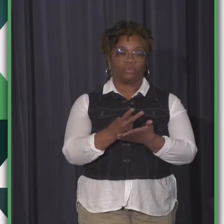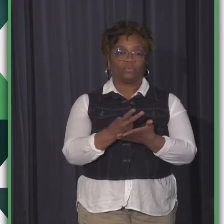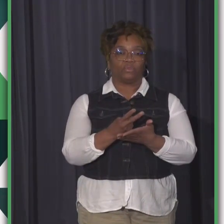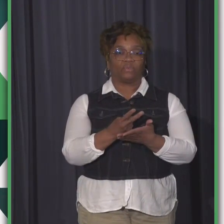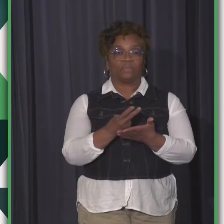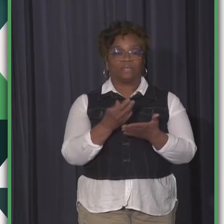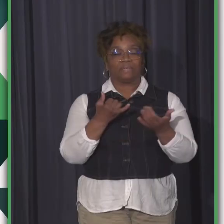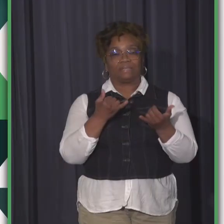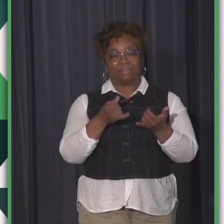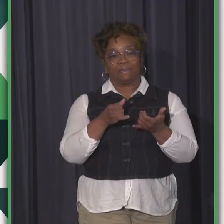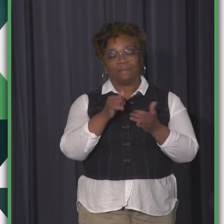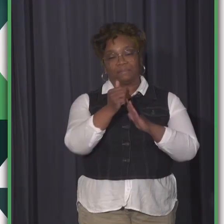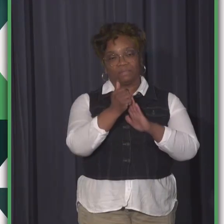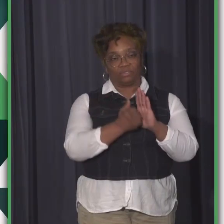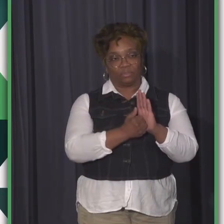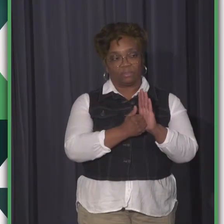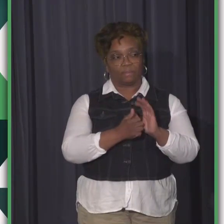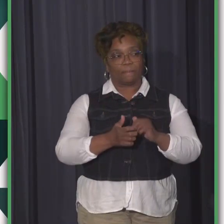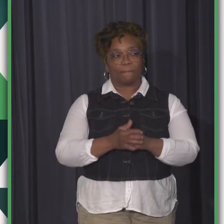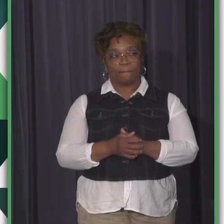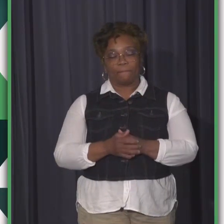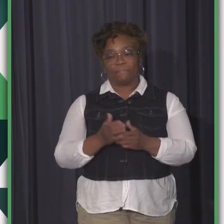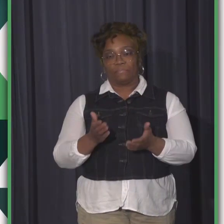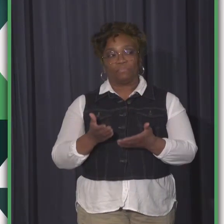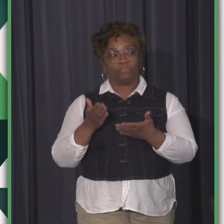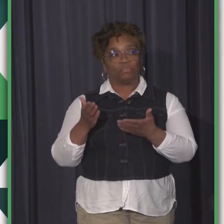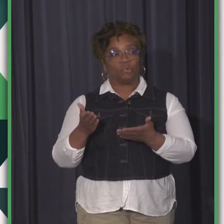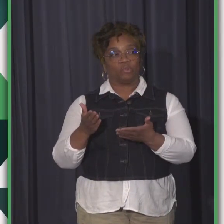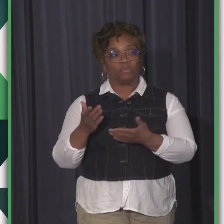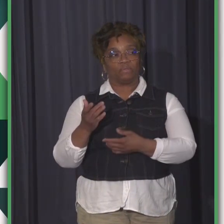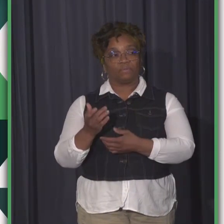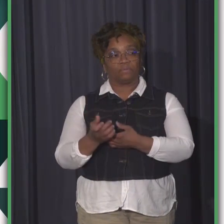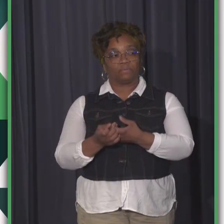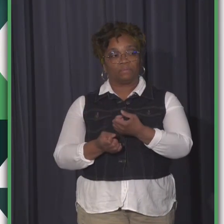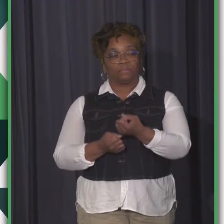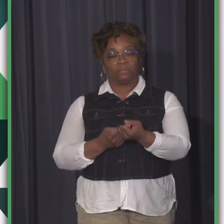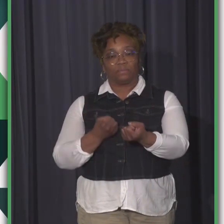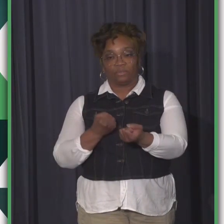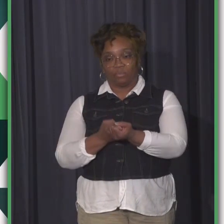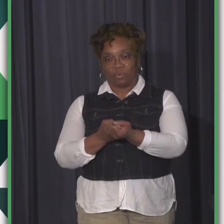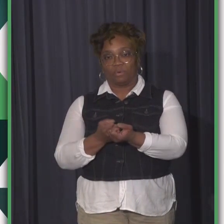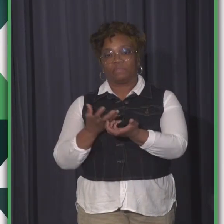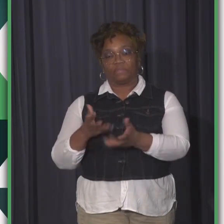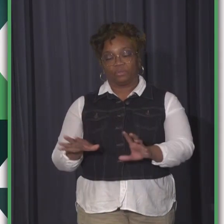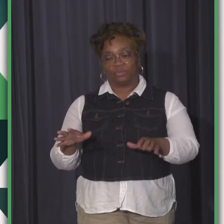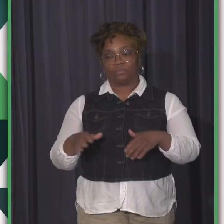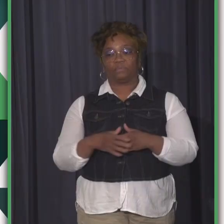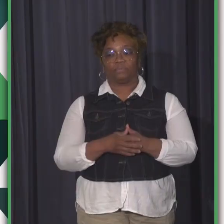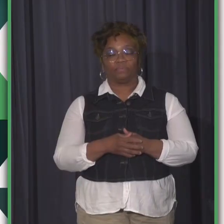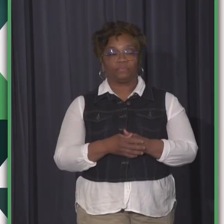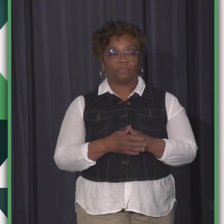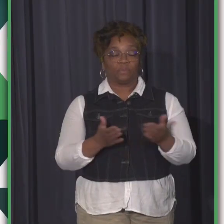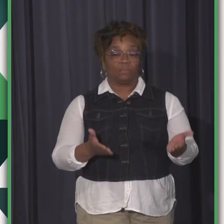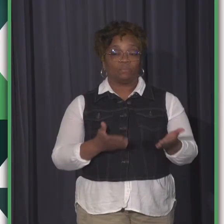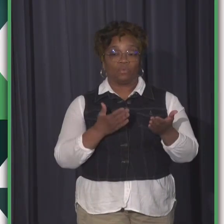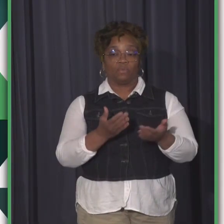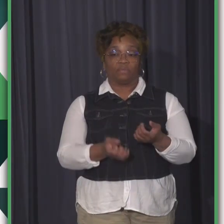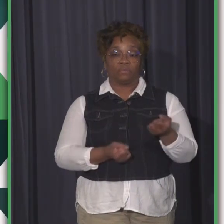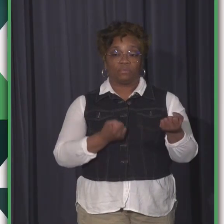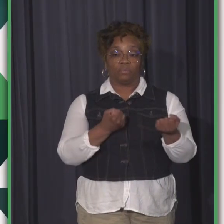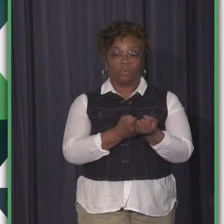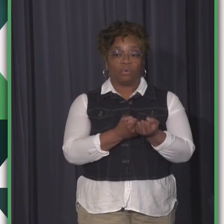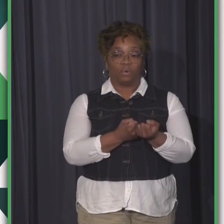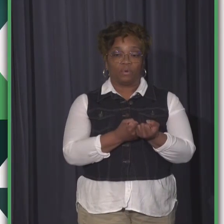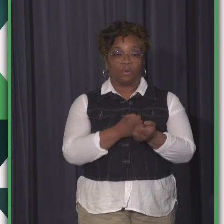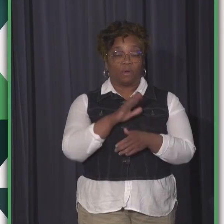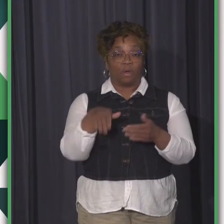17, 2025 agenda. So moved. Moved by Commissioner Hernandez. Second. Second by Commissioner